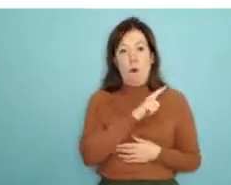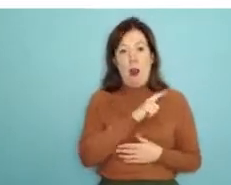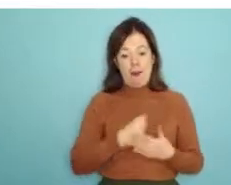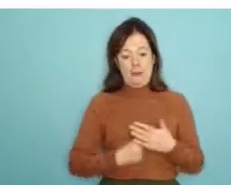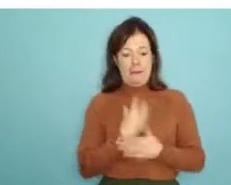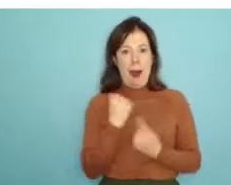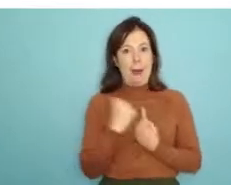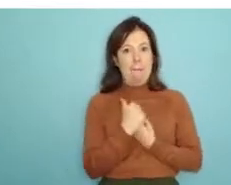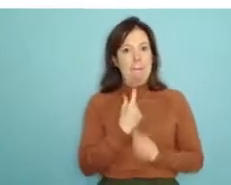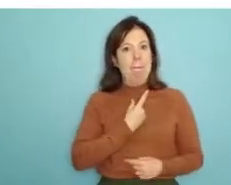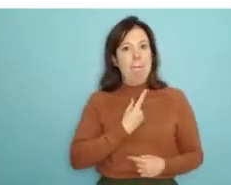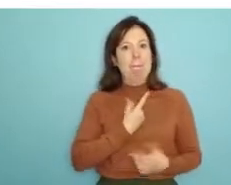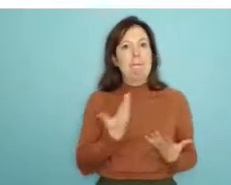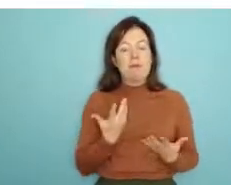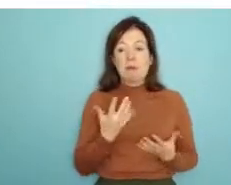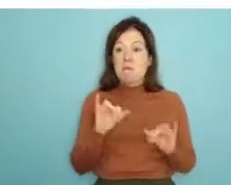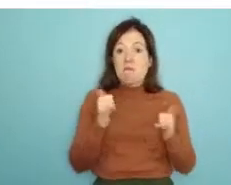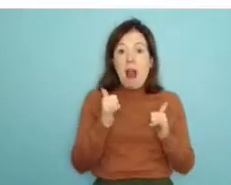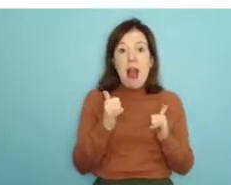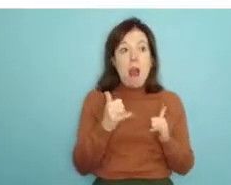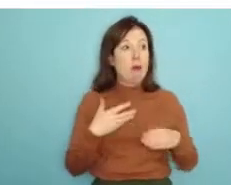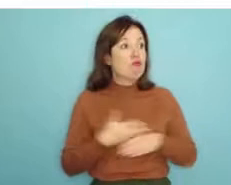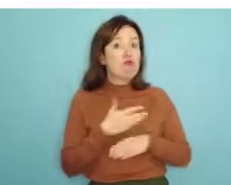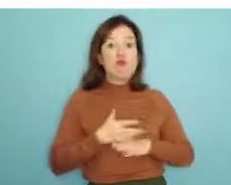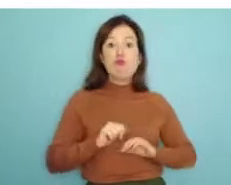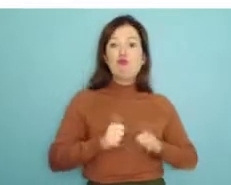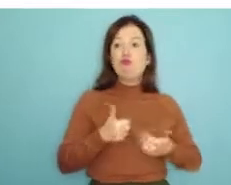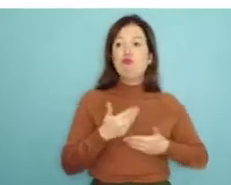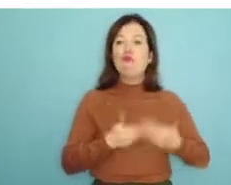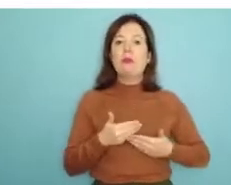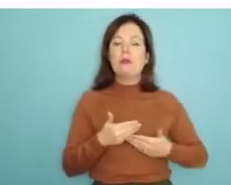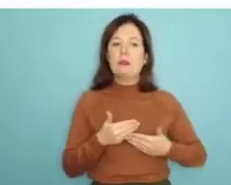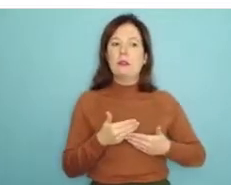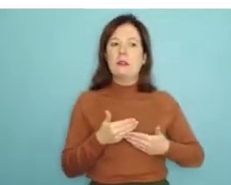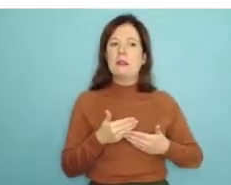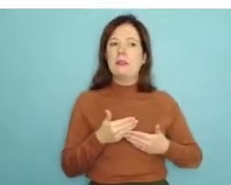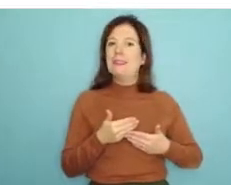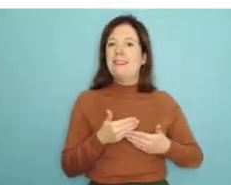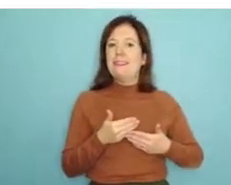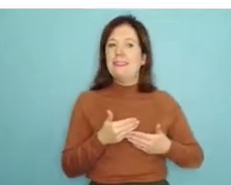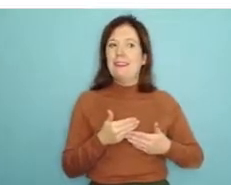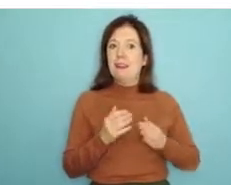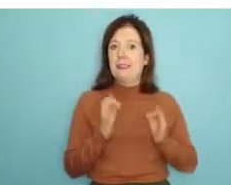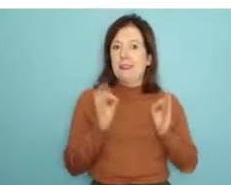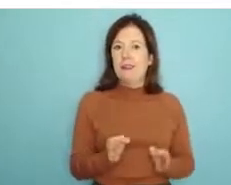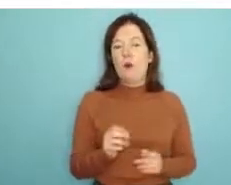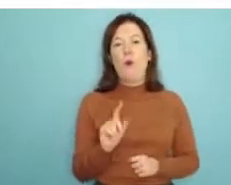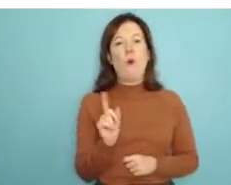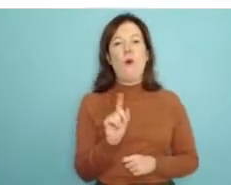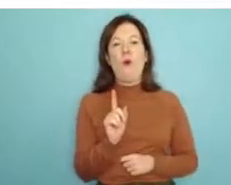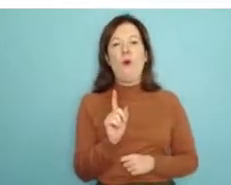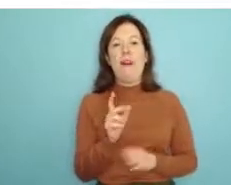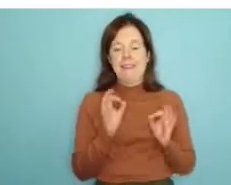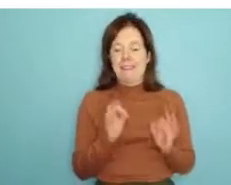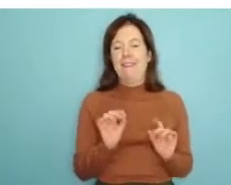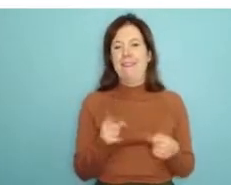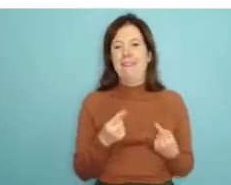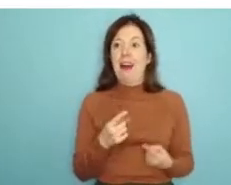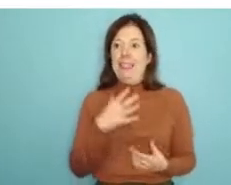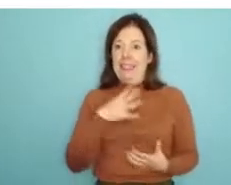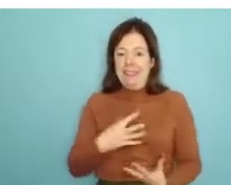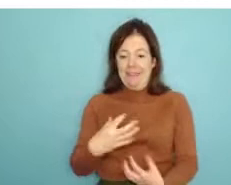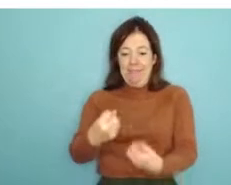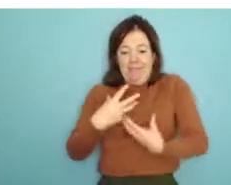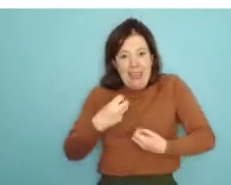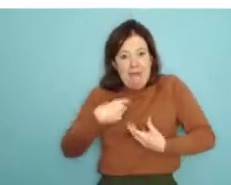very well, there's always scope for understanding that, yes, but you would be even better if. And that's what I would encourage you to embrace. And that